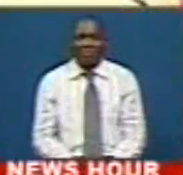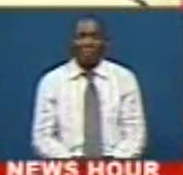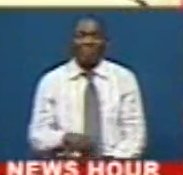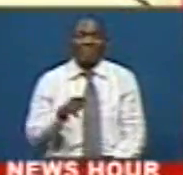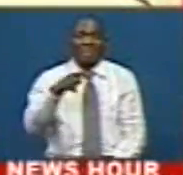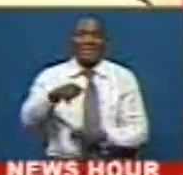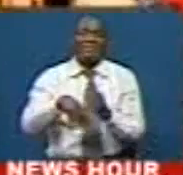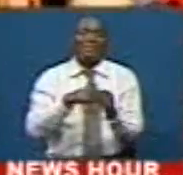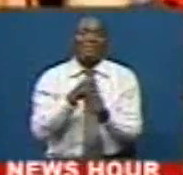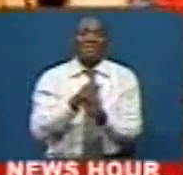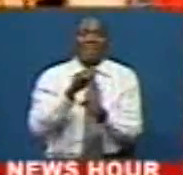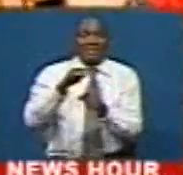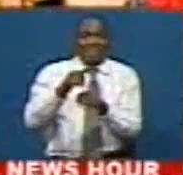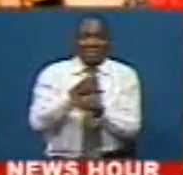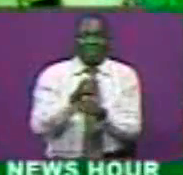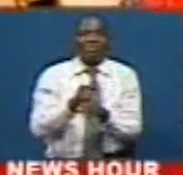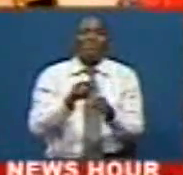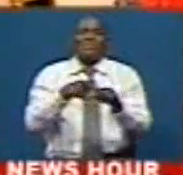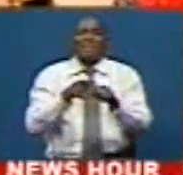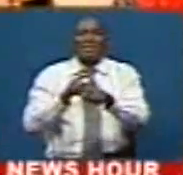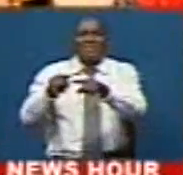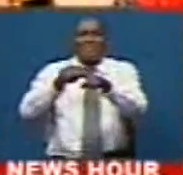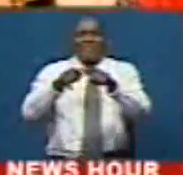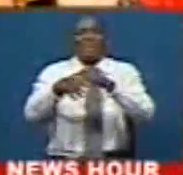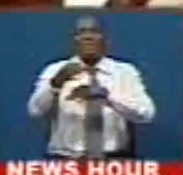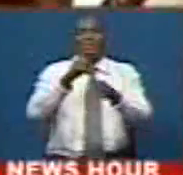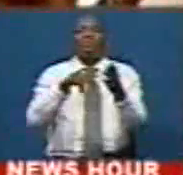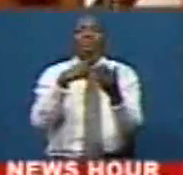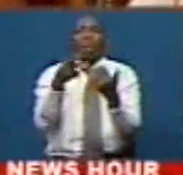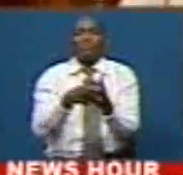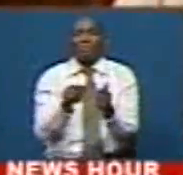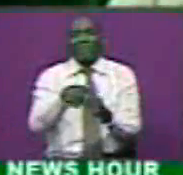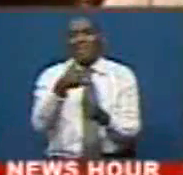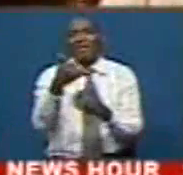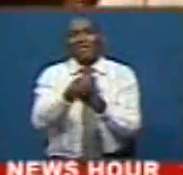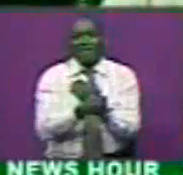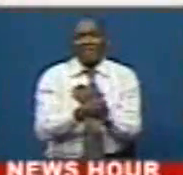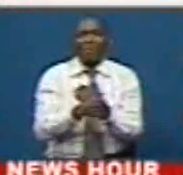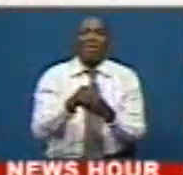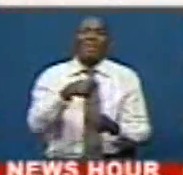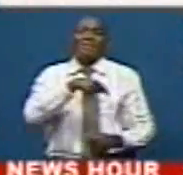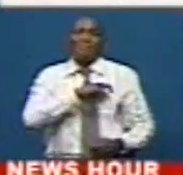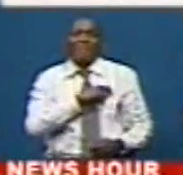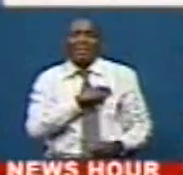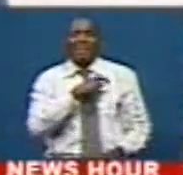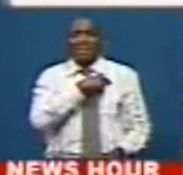coming year, the industry will undertake exchange programs with other countries like Spain,